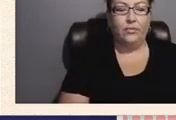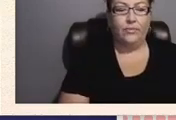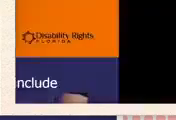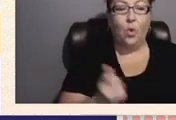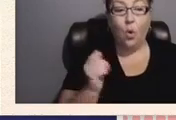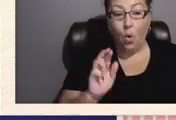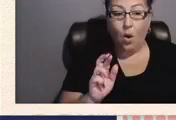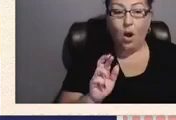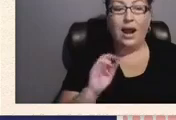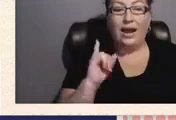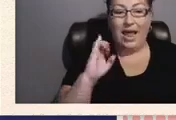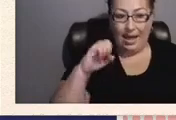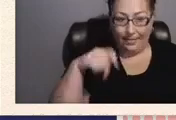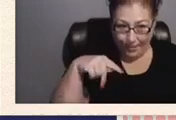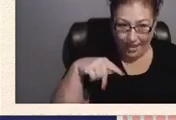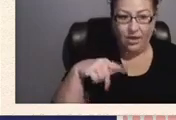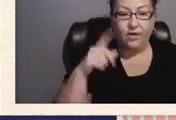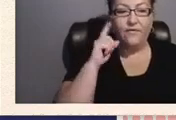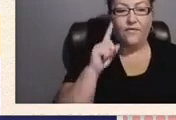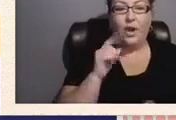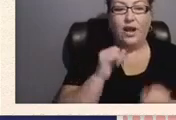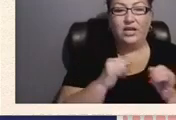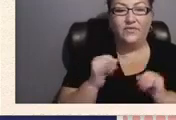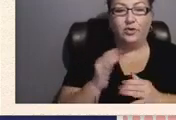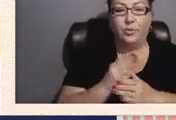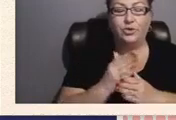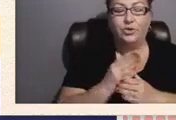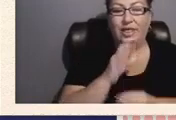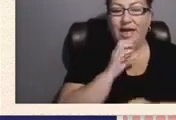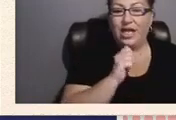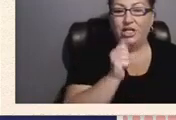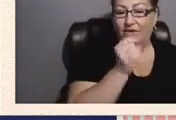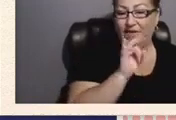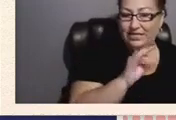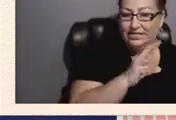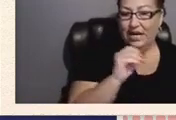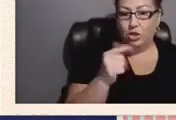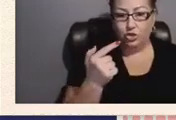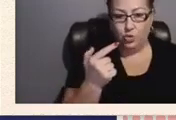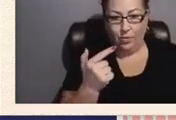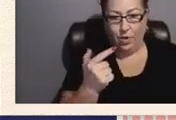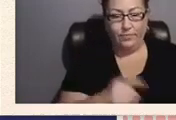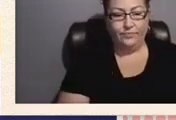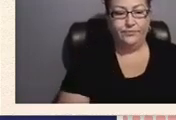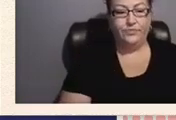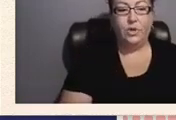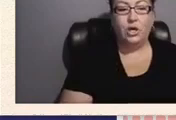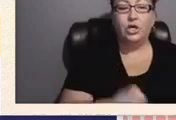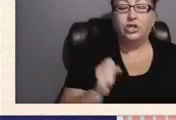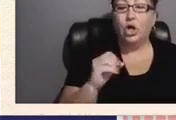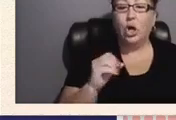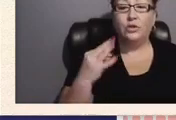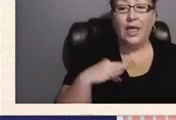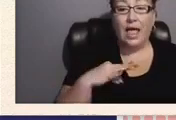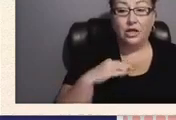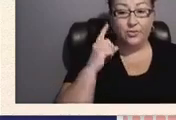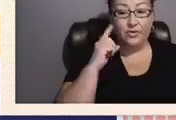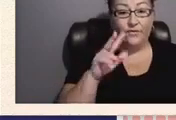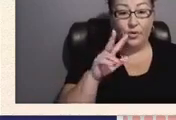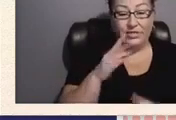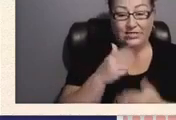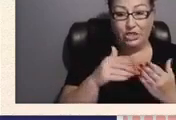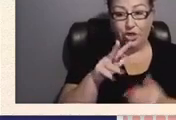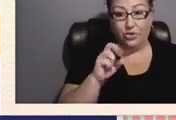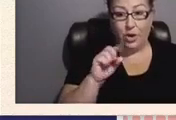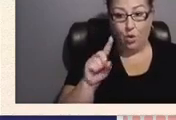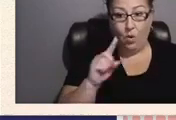an IEP for an individual between ages of 18 and 21. So to be eligible for Section 301